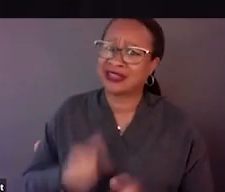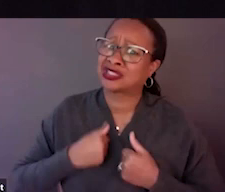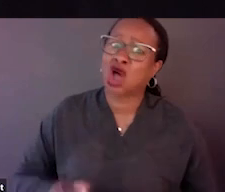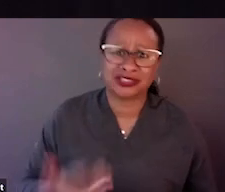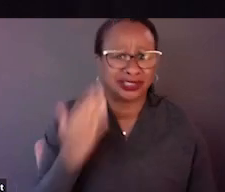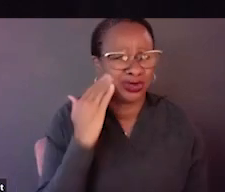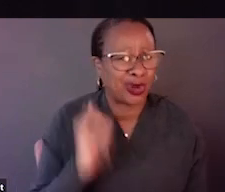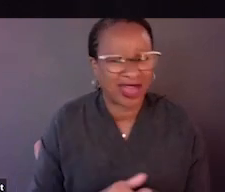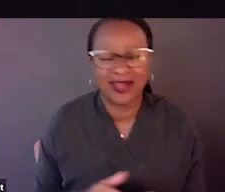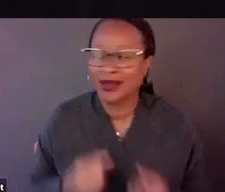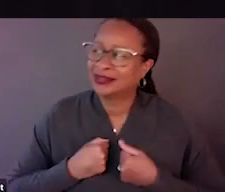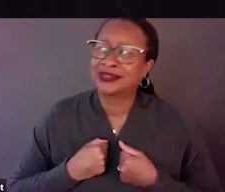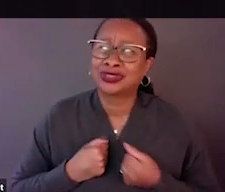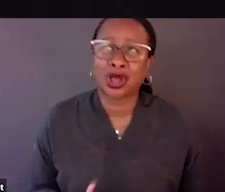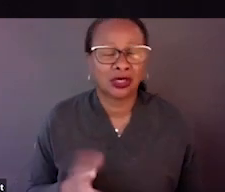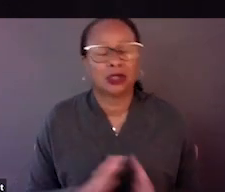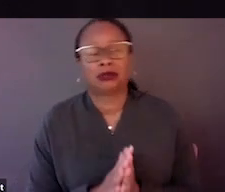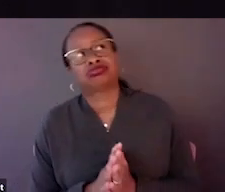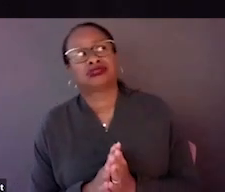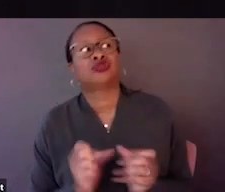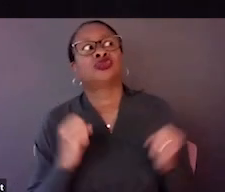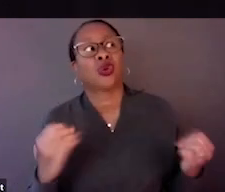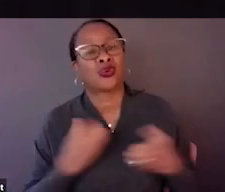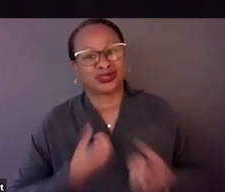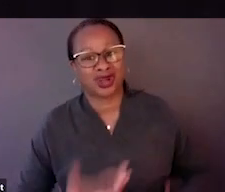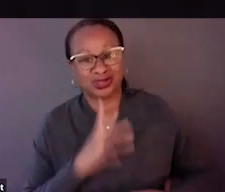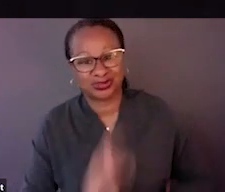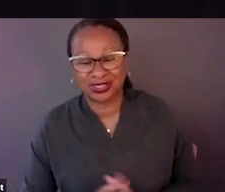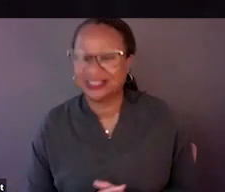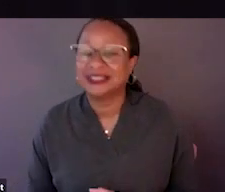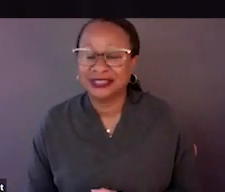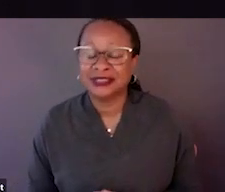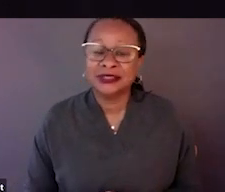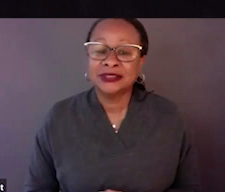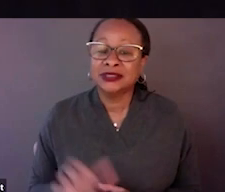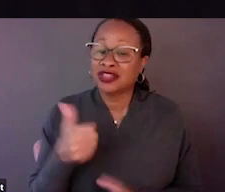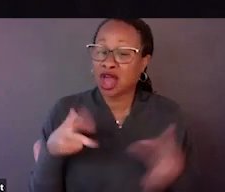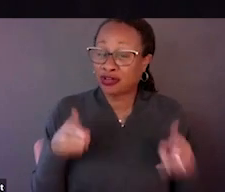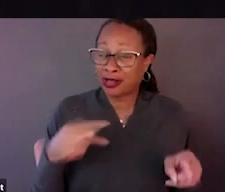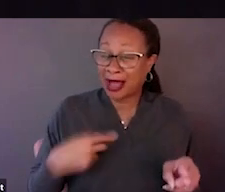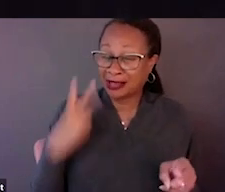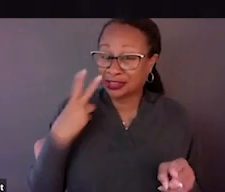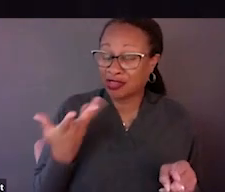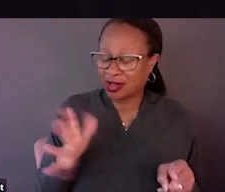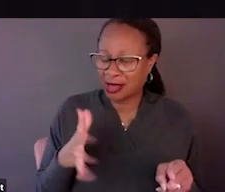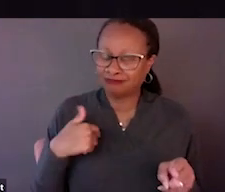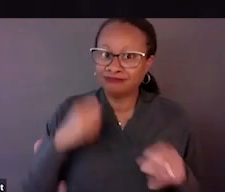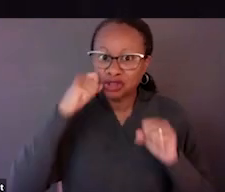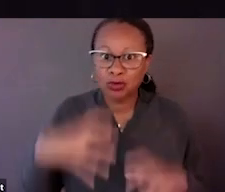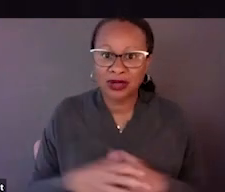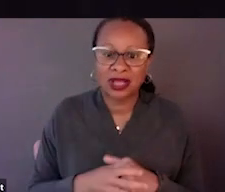is. It is very exhausting, really much so. The other clip that I saw that kind of took me by surprise was the